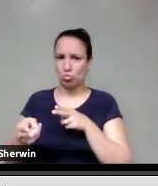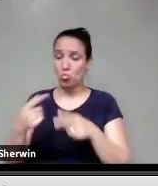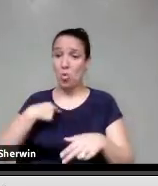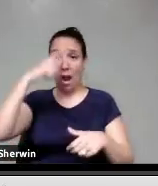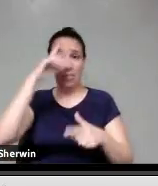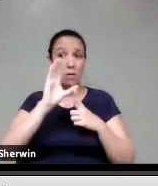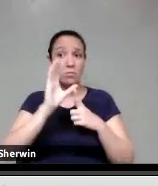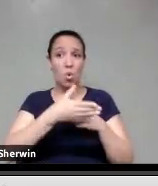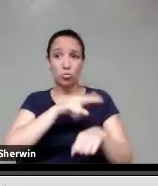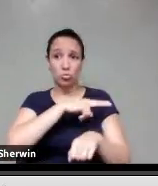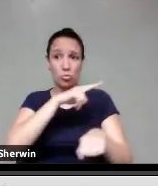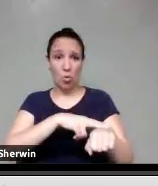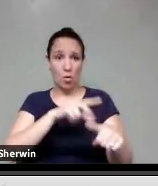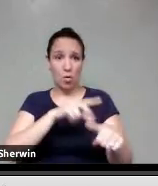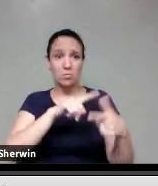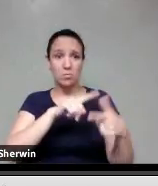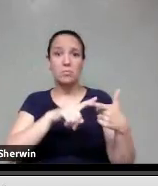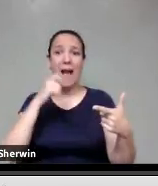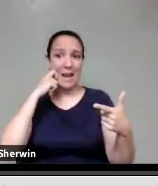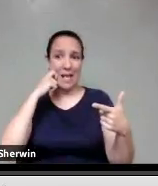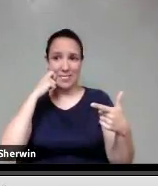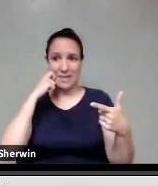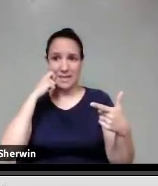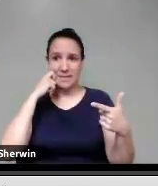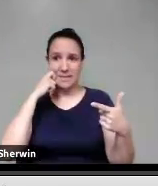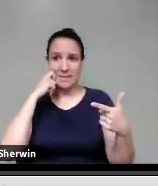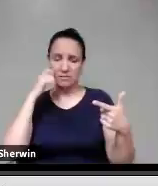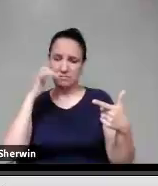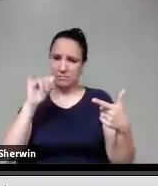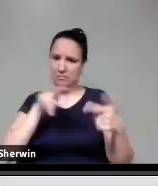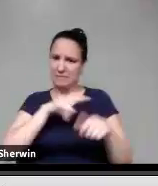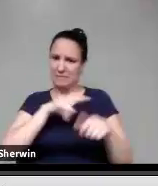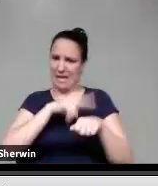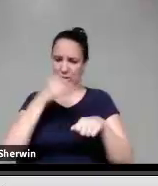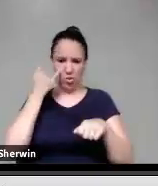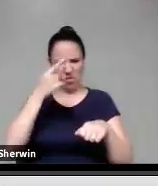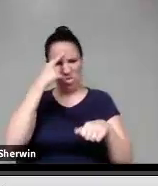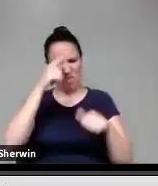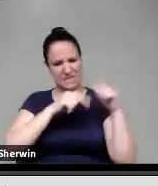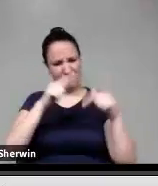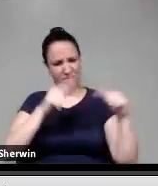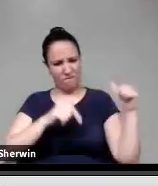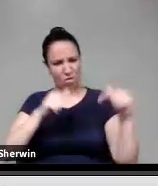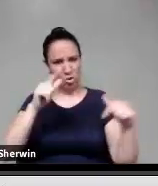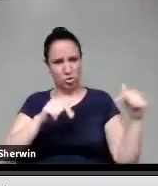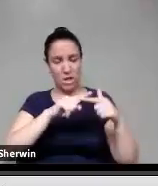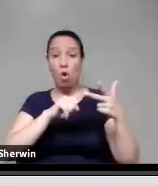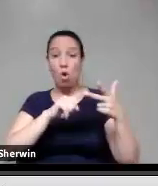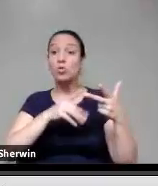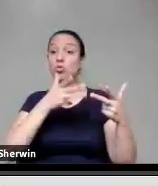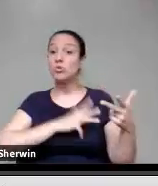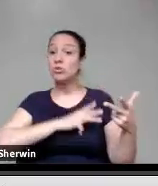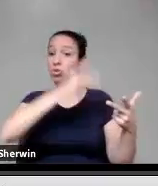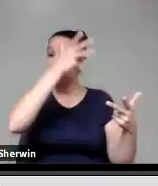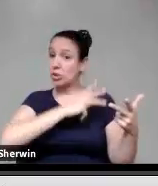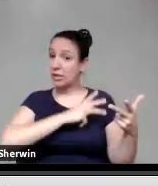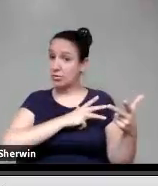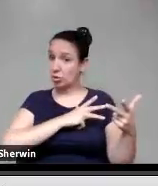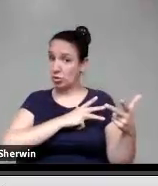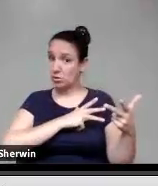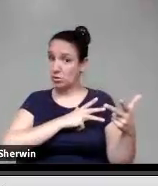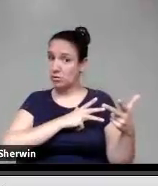course, and ethnicity, which is the natural fit when we think of diversity, but also gender diversity, because sometimes I